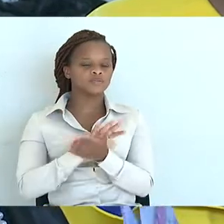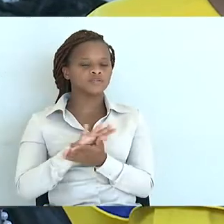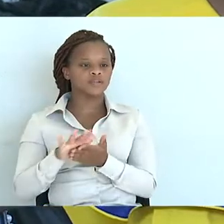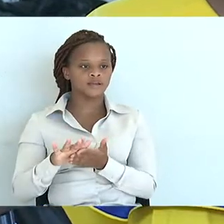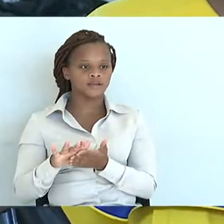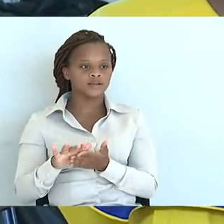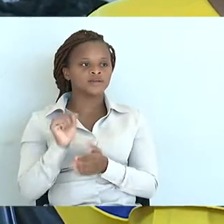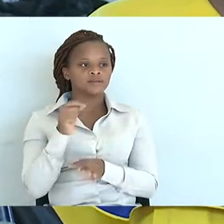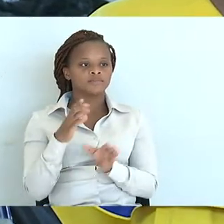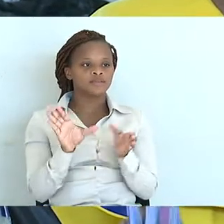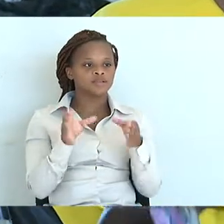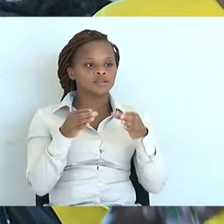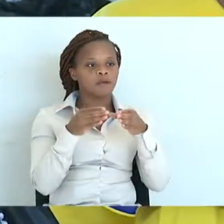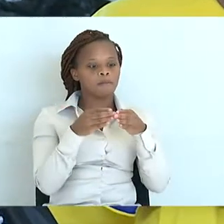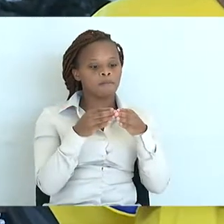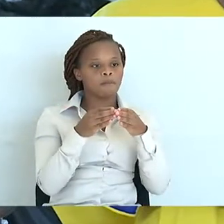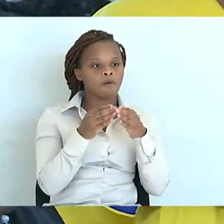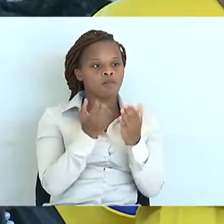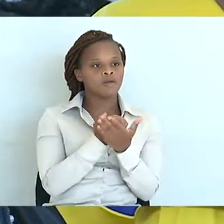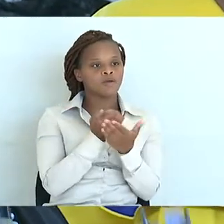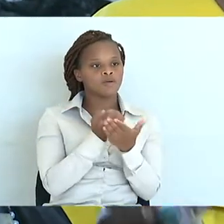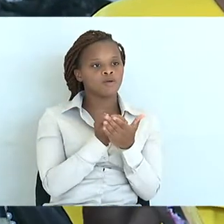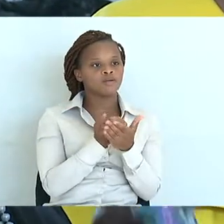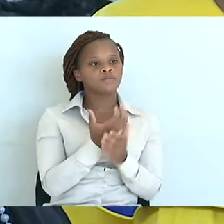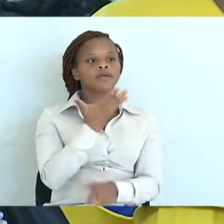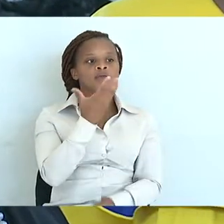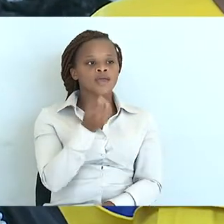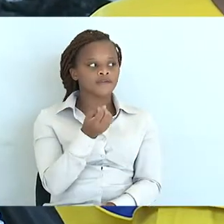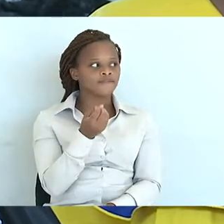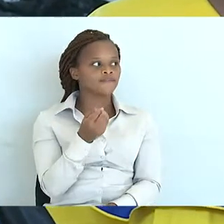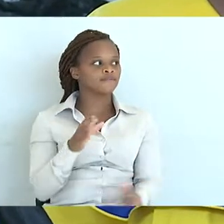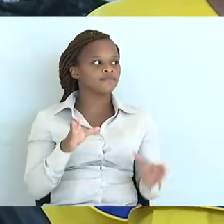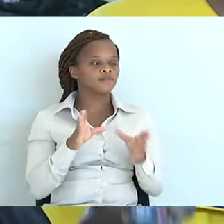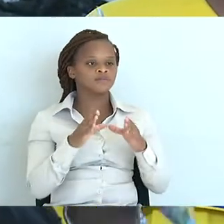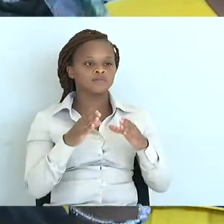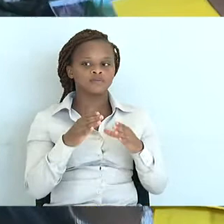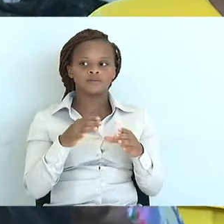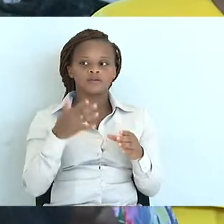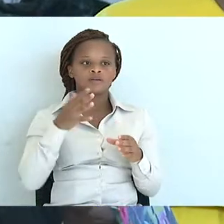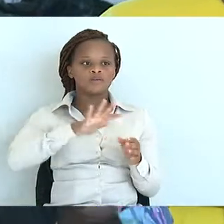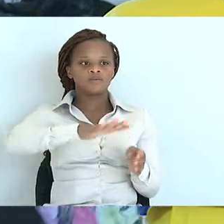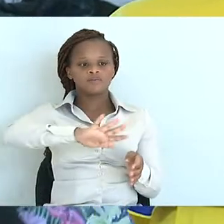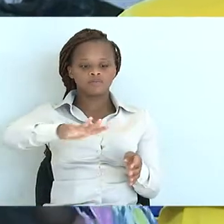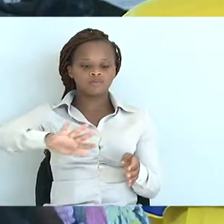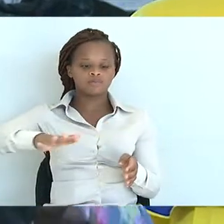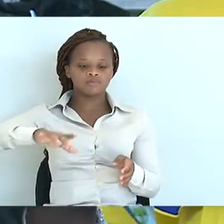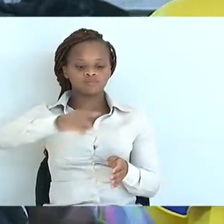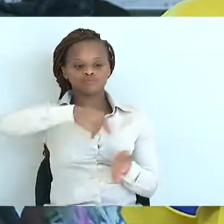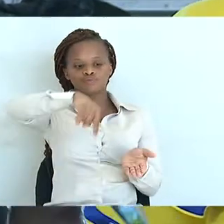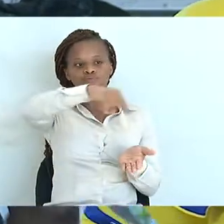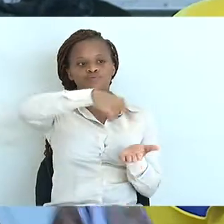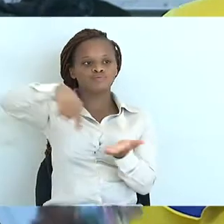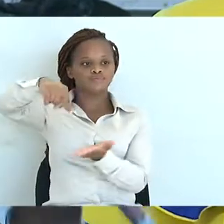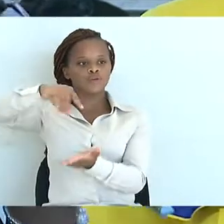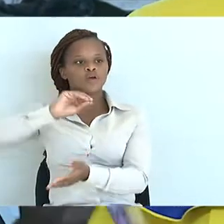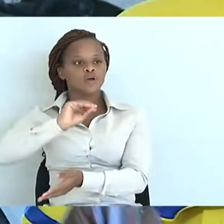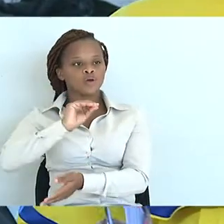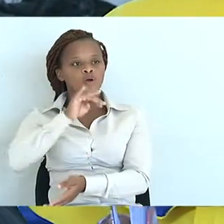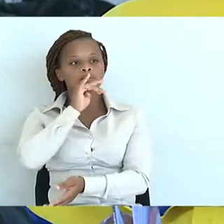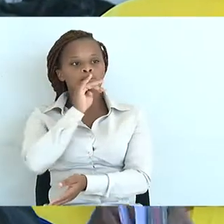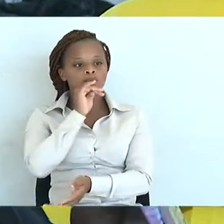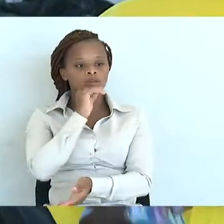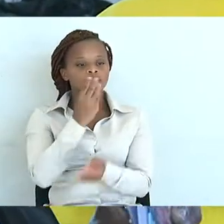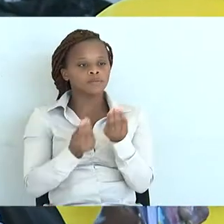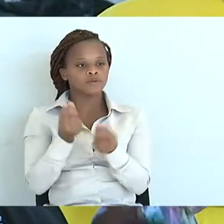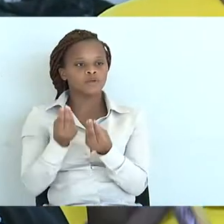base Kokstad can go and fish. So what I'm requesting that in the Seaboard, in the Eastern